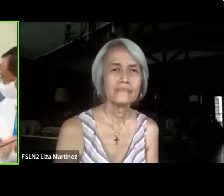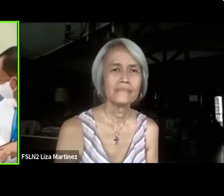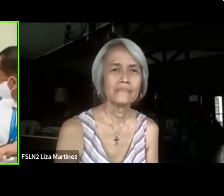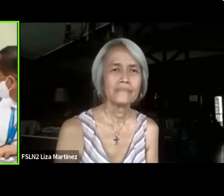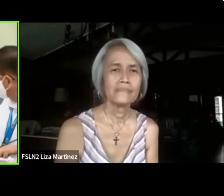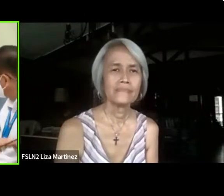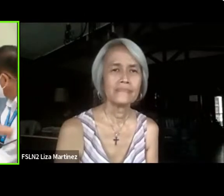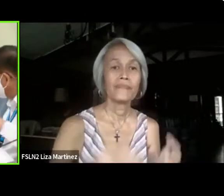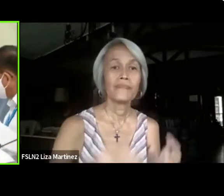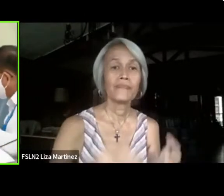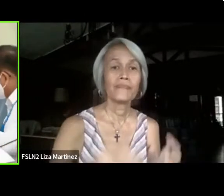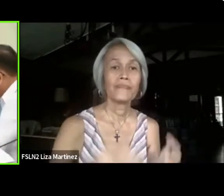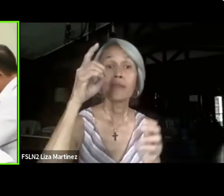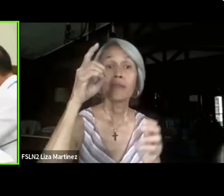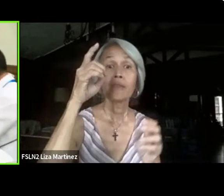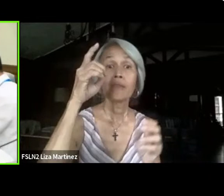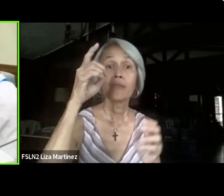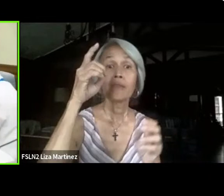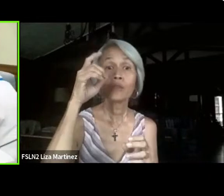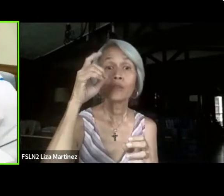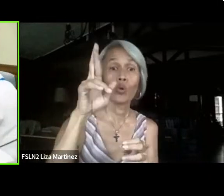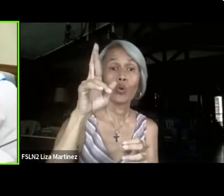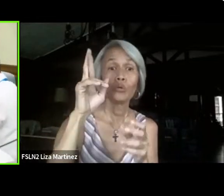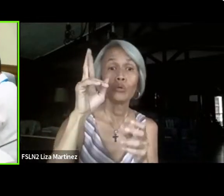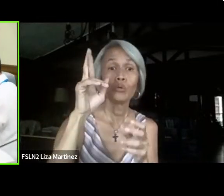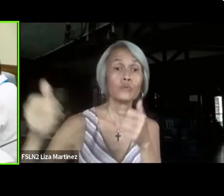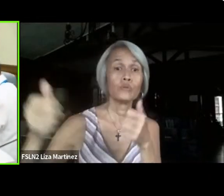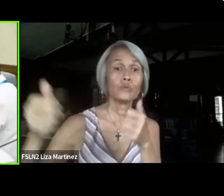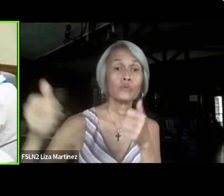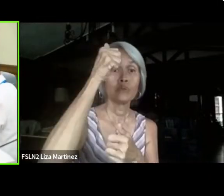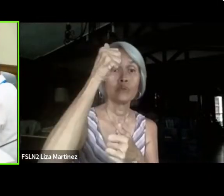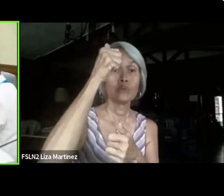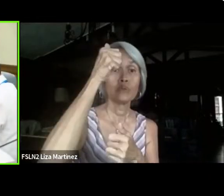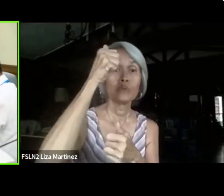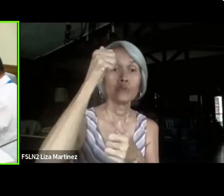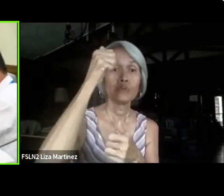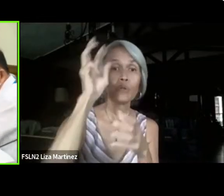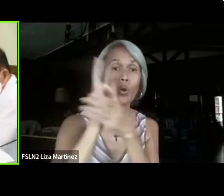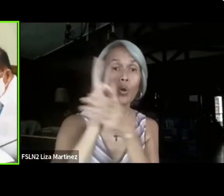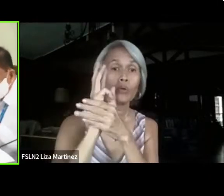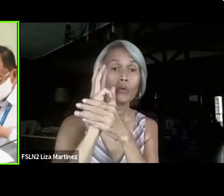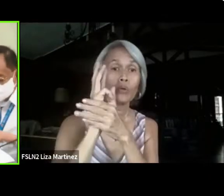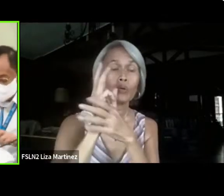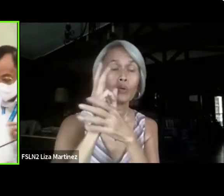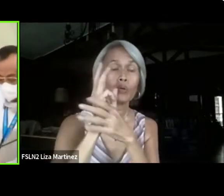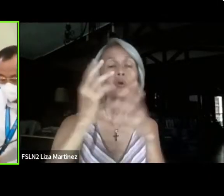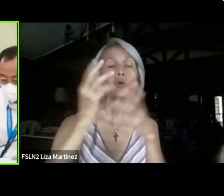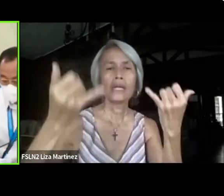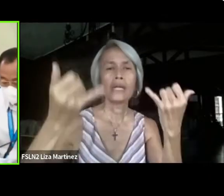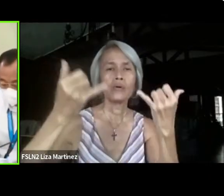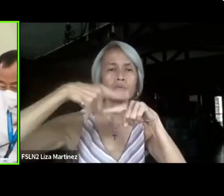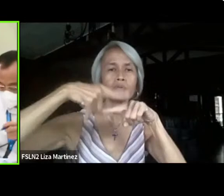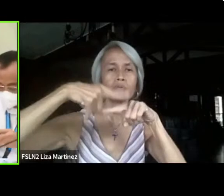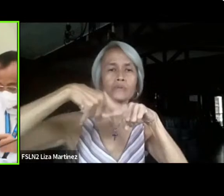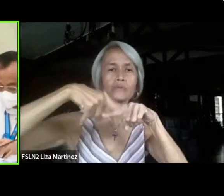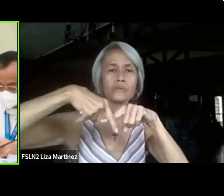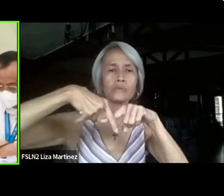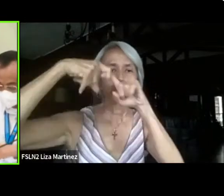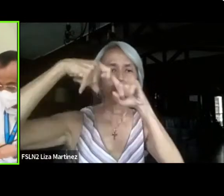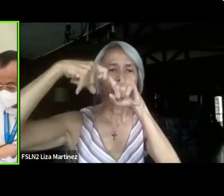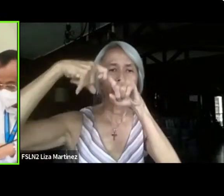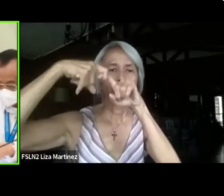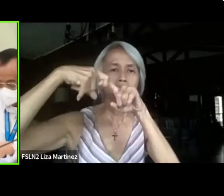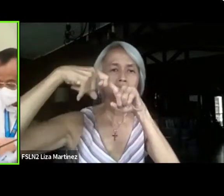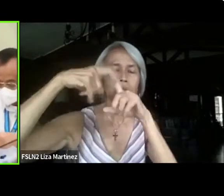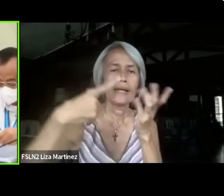with that, ano, with the permission of the authors and the members, we will suspend consideration of these two measures until we have been